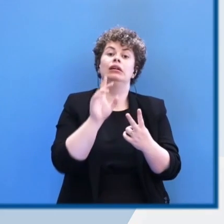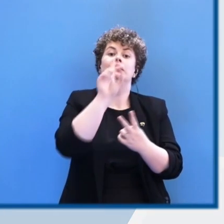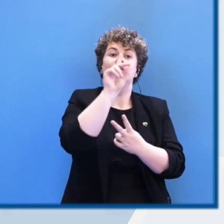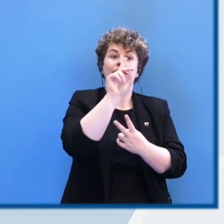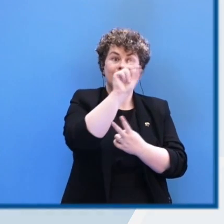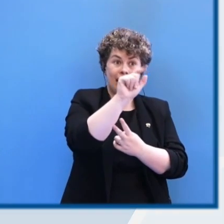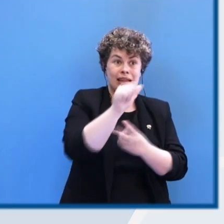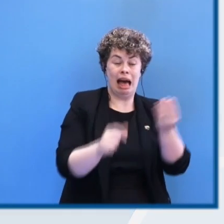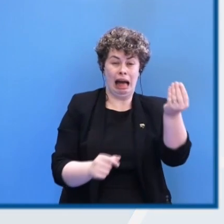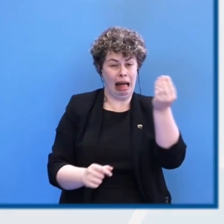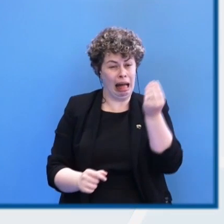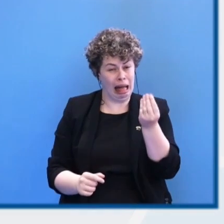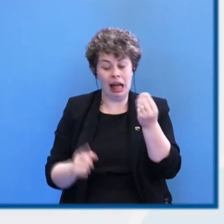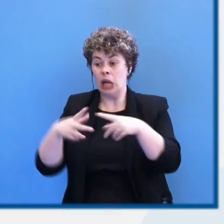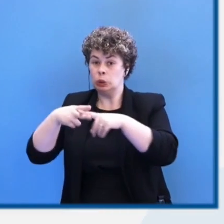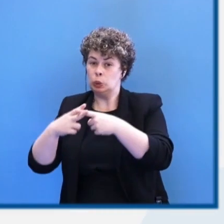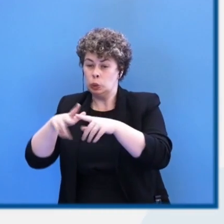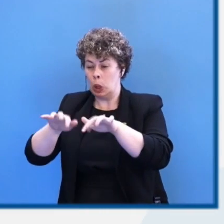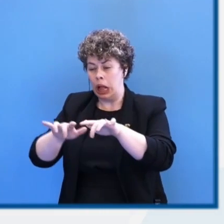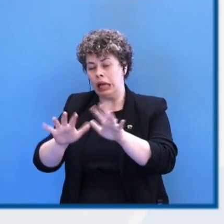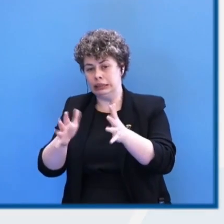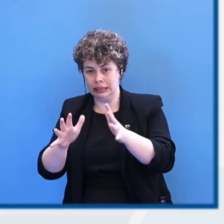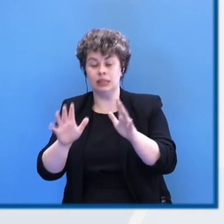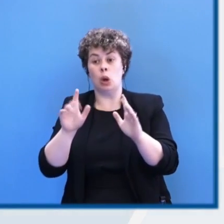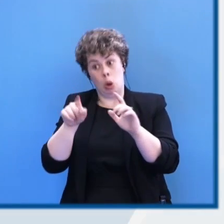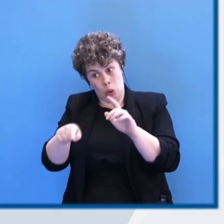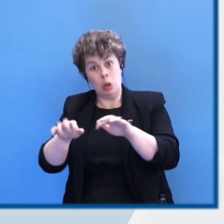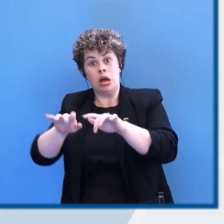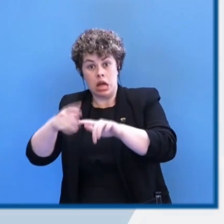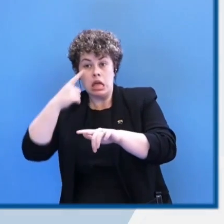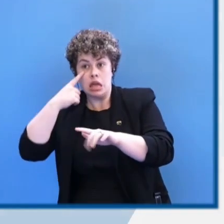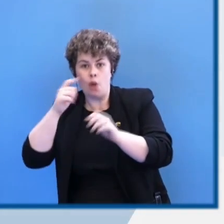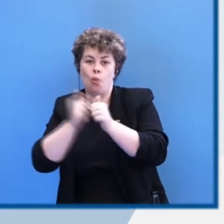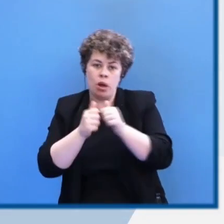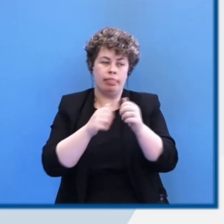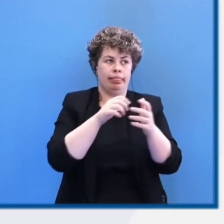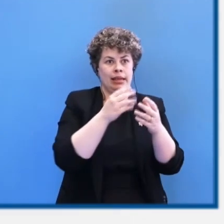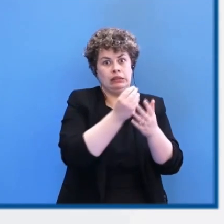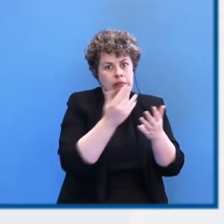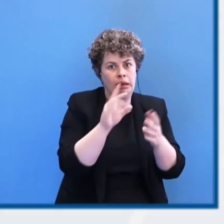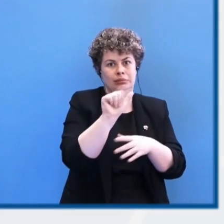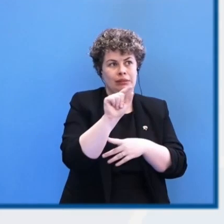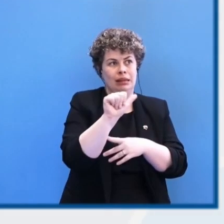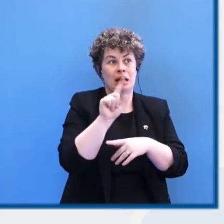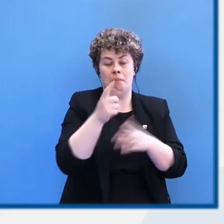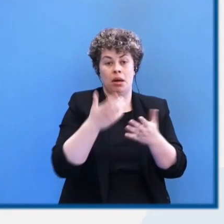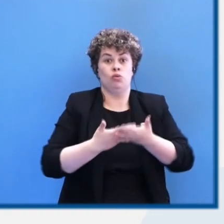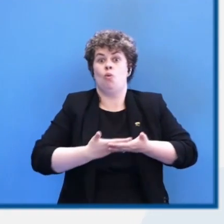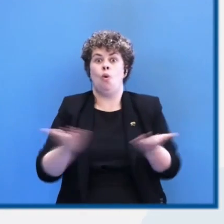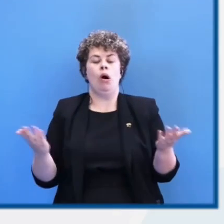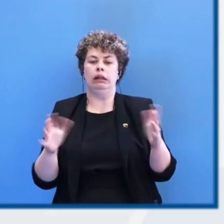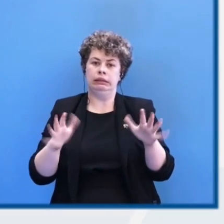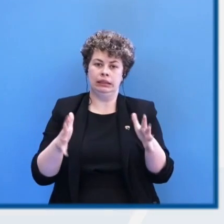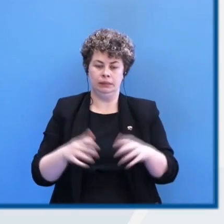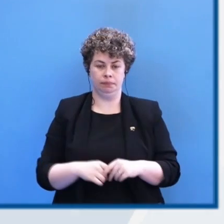are there, and we simply have to use them. Okay, thank you. So do you see a role for training in the use of